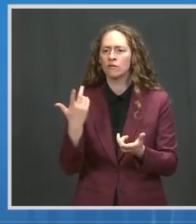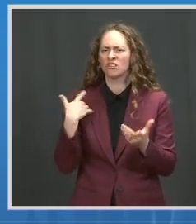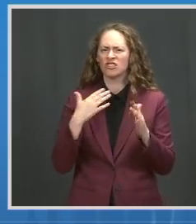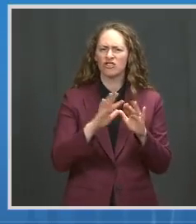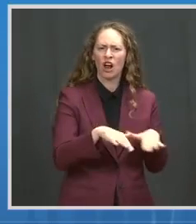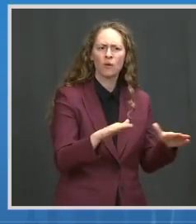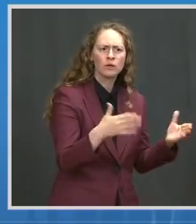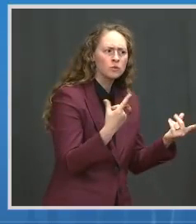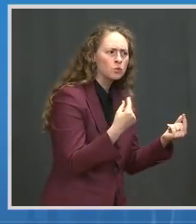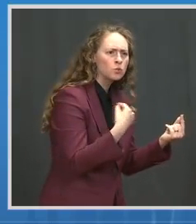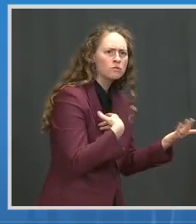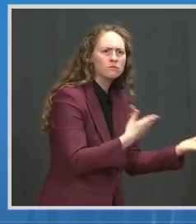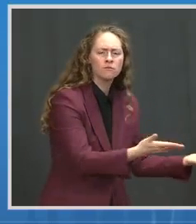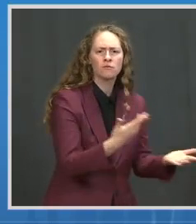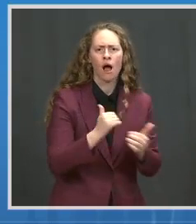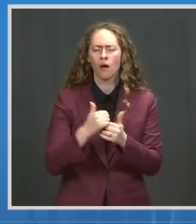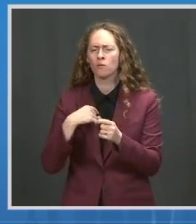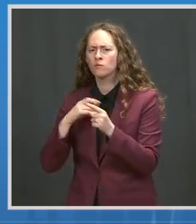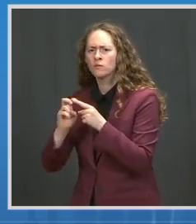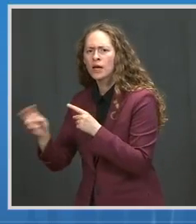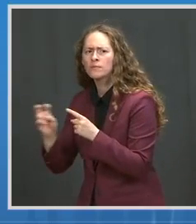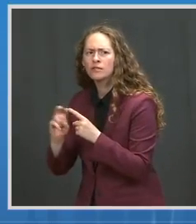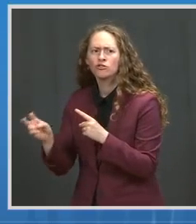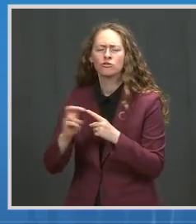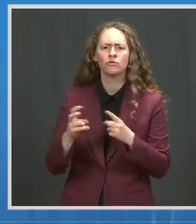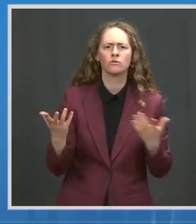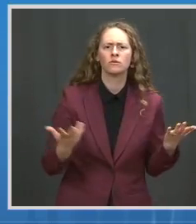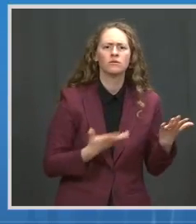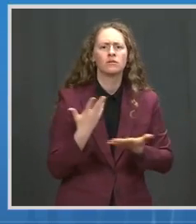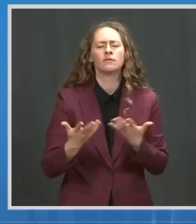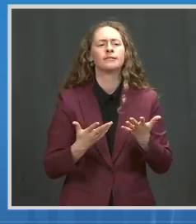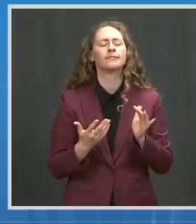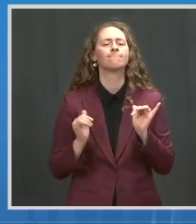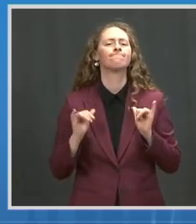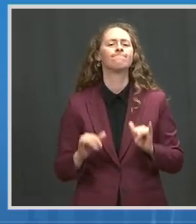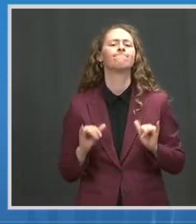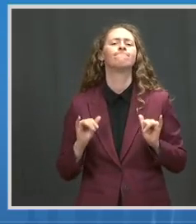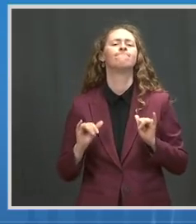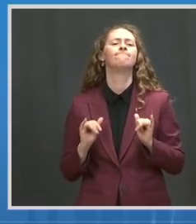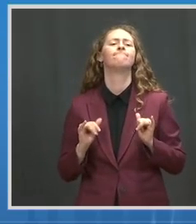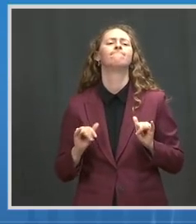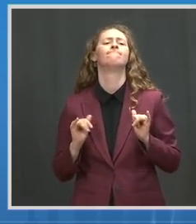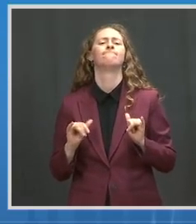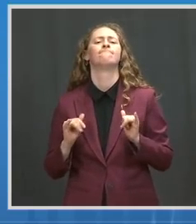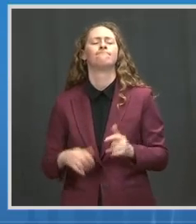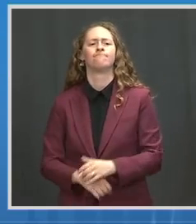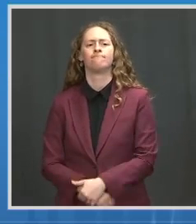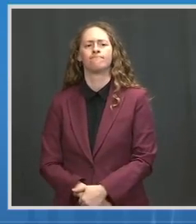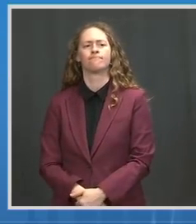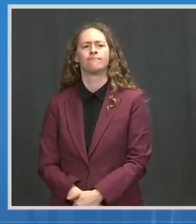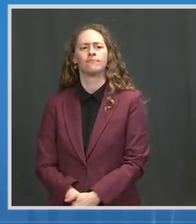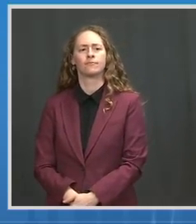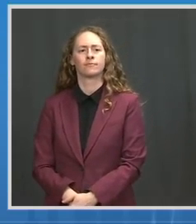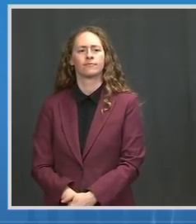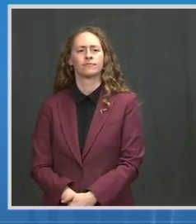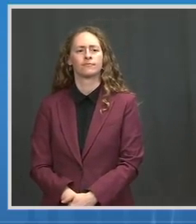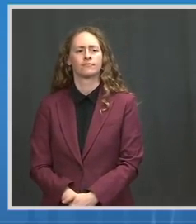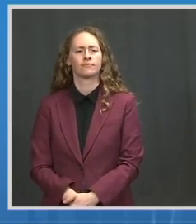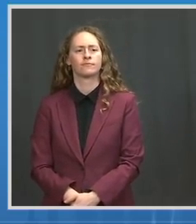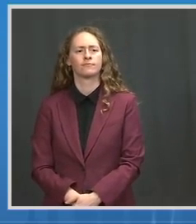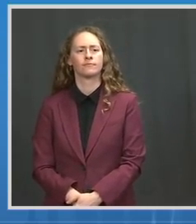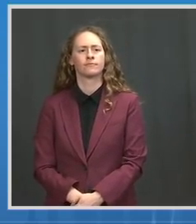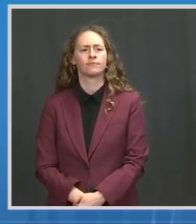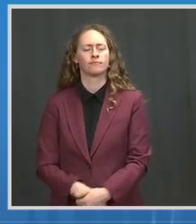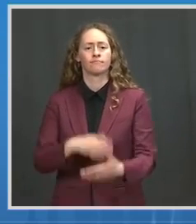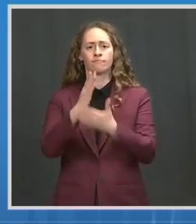travel to and from a vaccination site. For individuals and communities facing greater degrees of socioeconomic